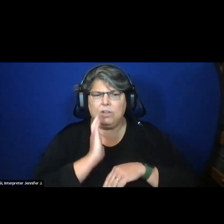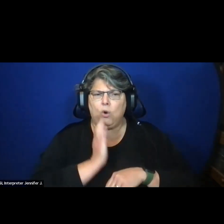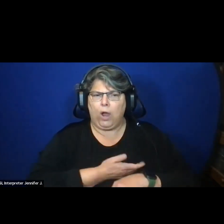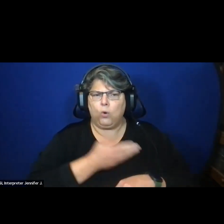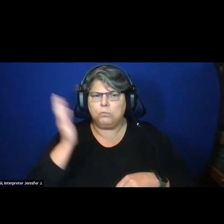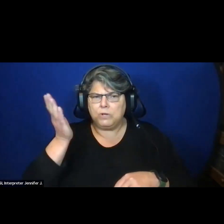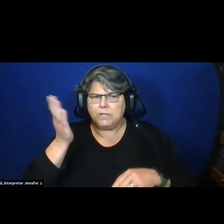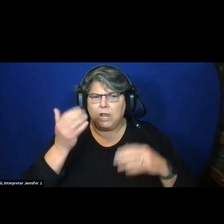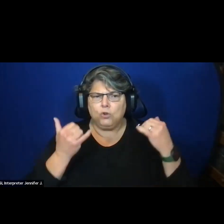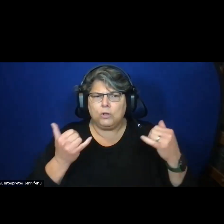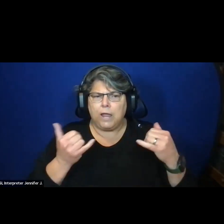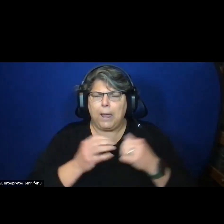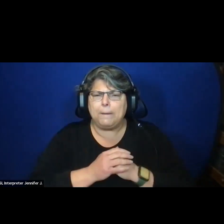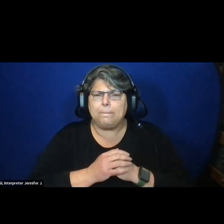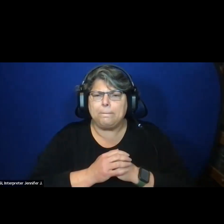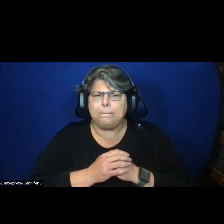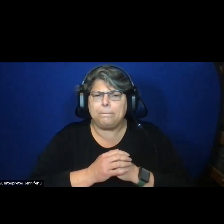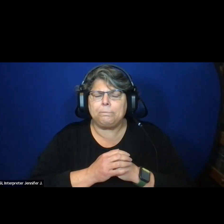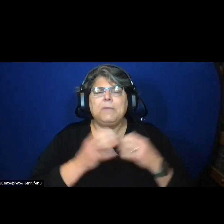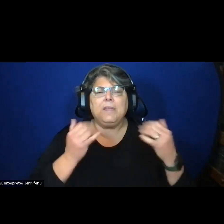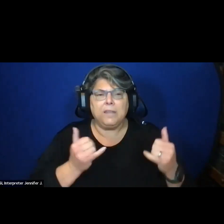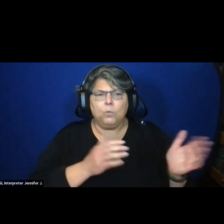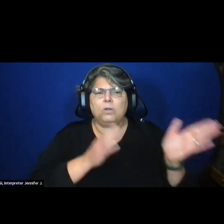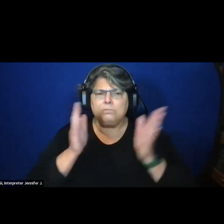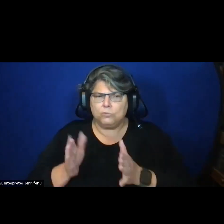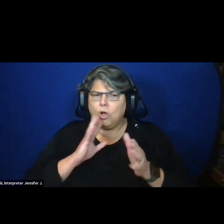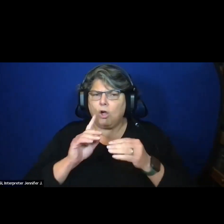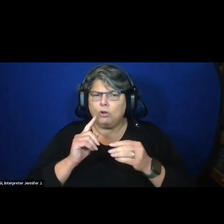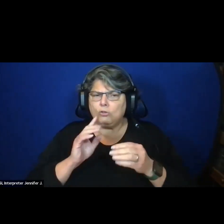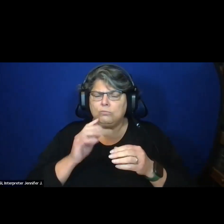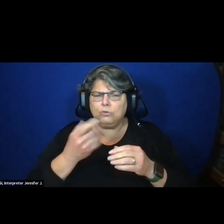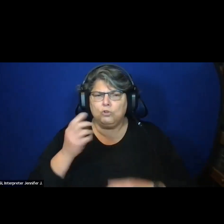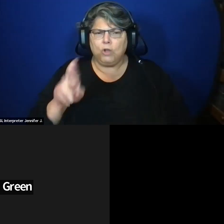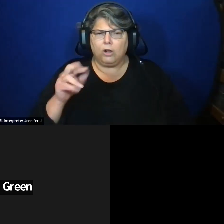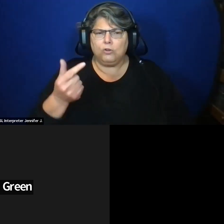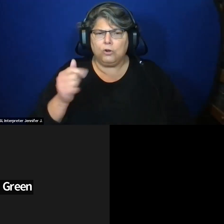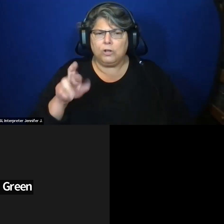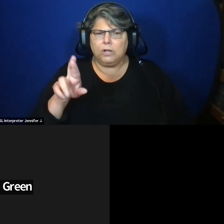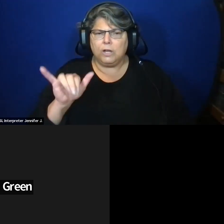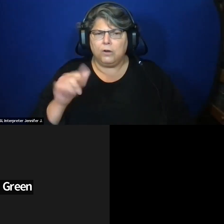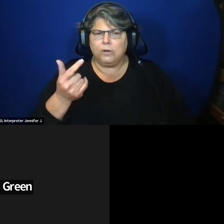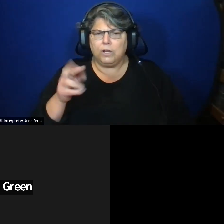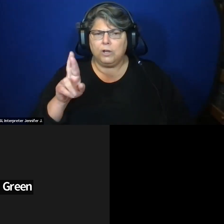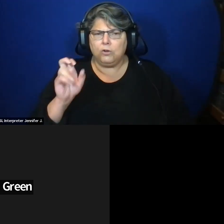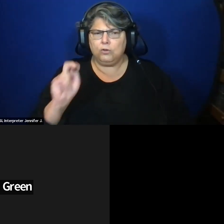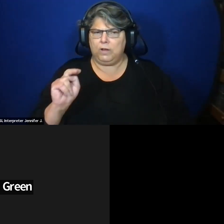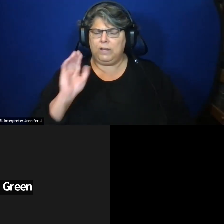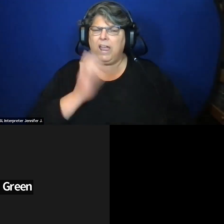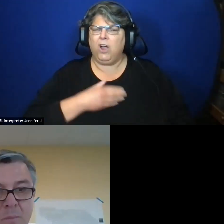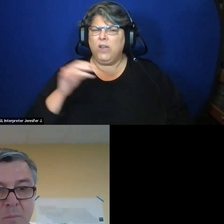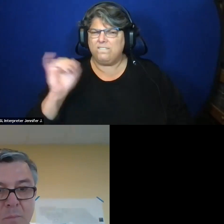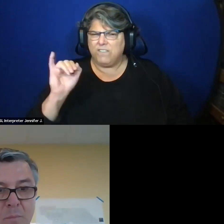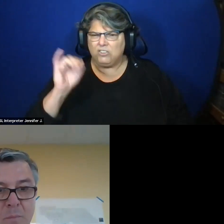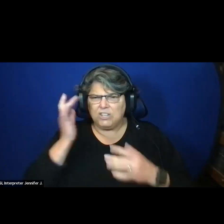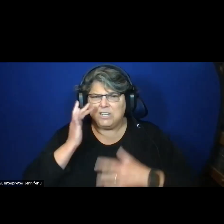presentation today. I now want to turn to Dr. Gary Green. He is our infectious disease expert and with Sutter